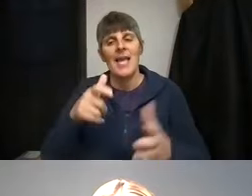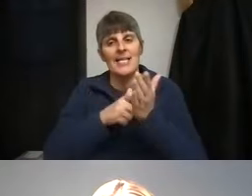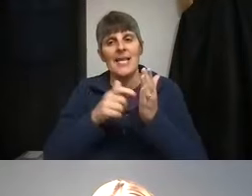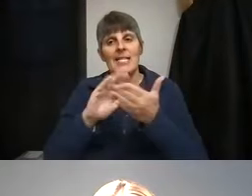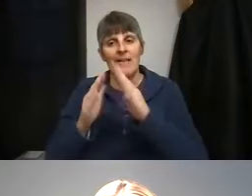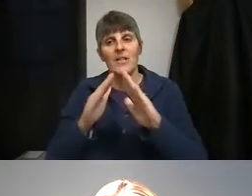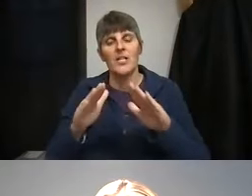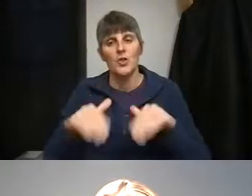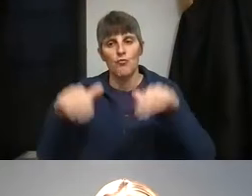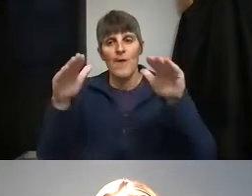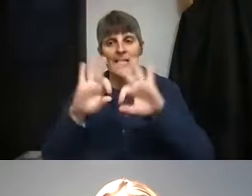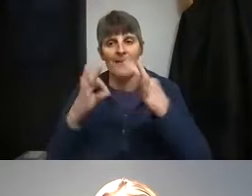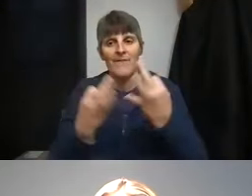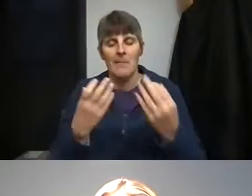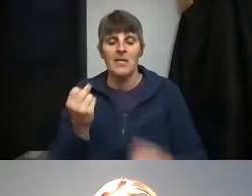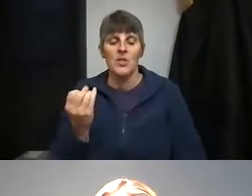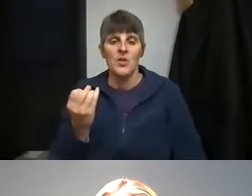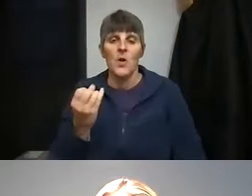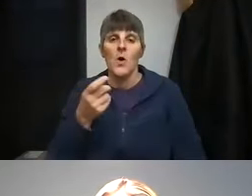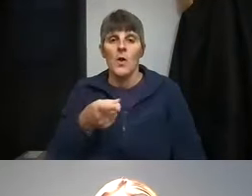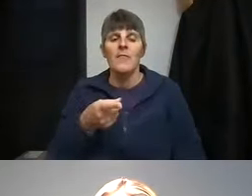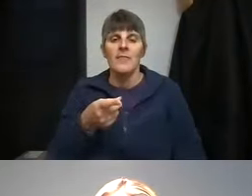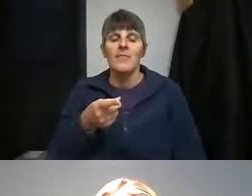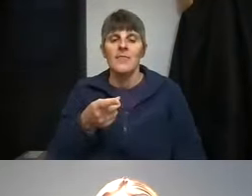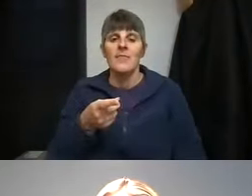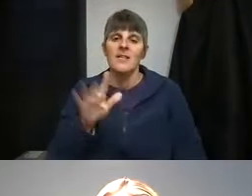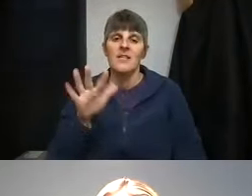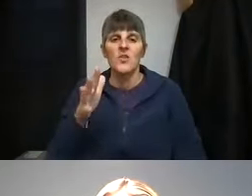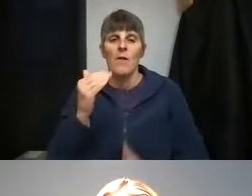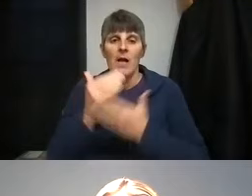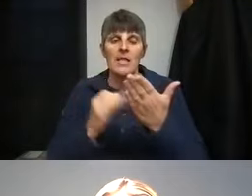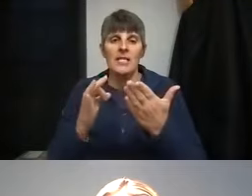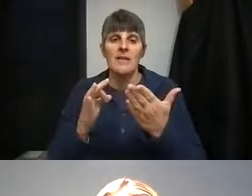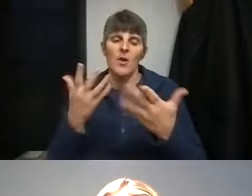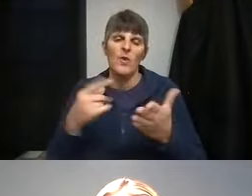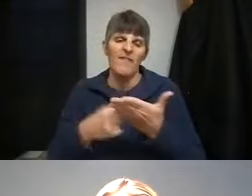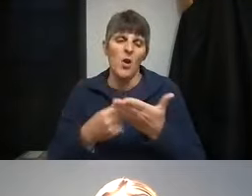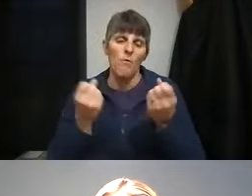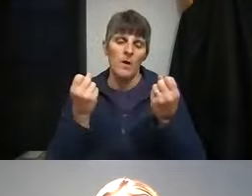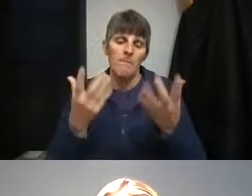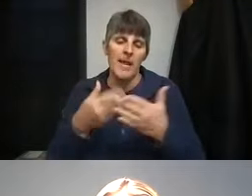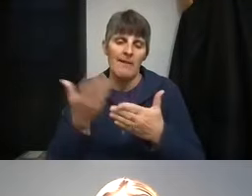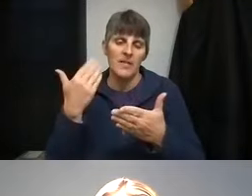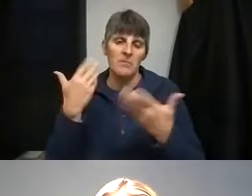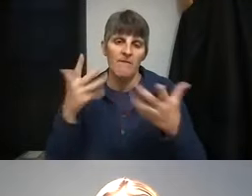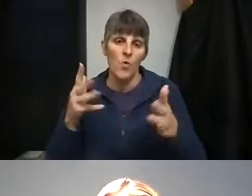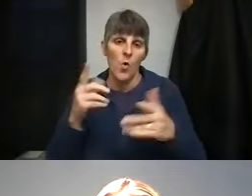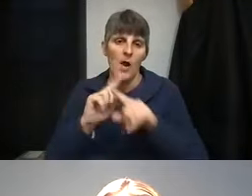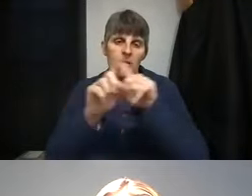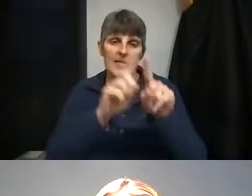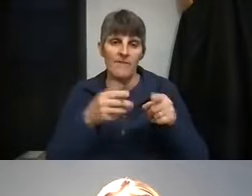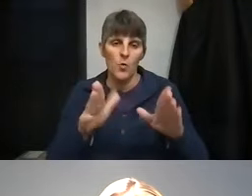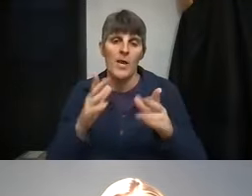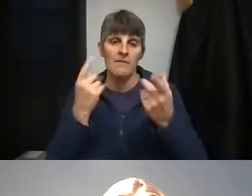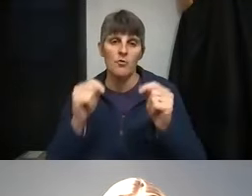raise a family. And so this is sort of a list, and we've gone over a lot of these before, of different ways of